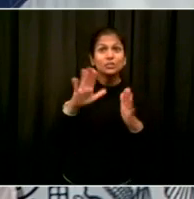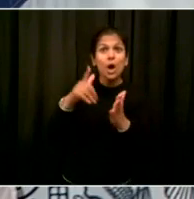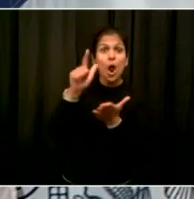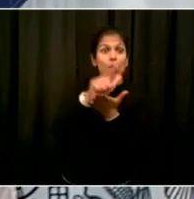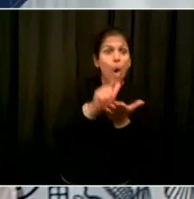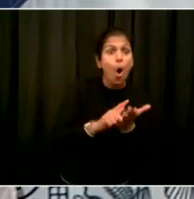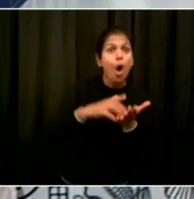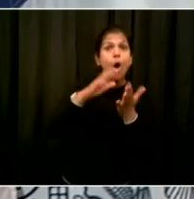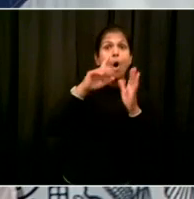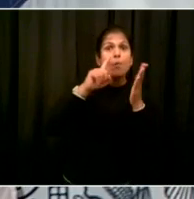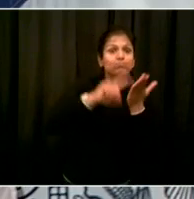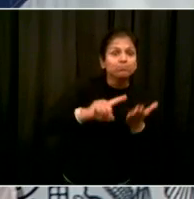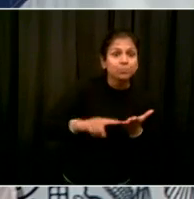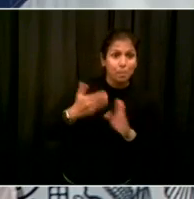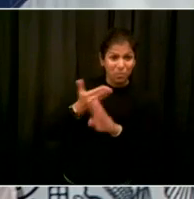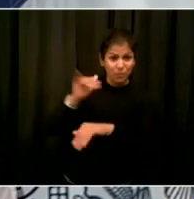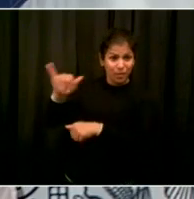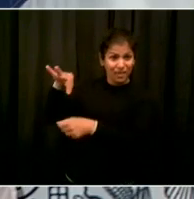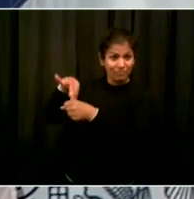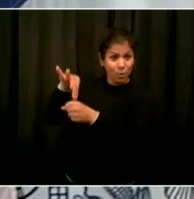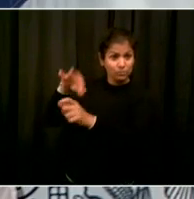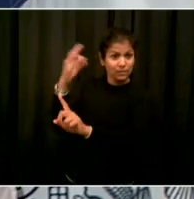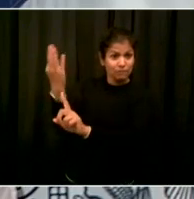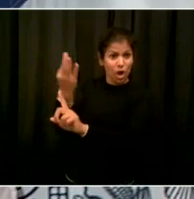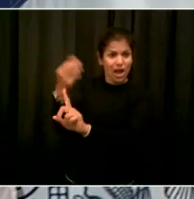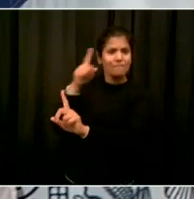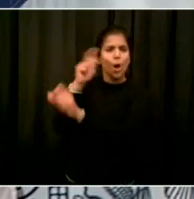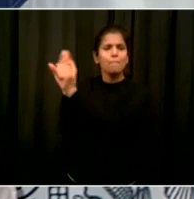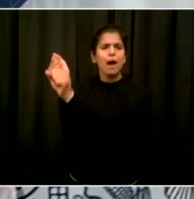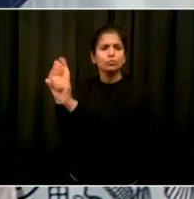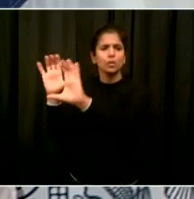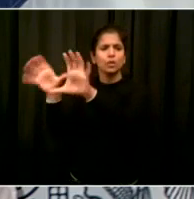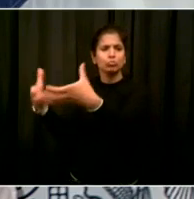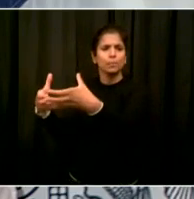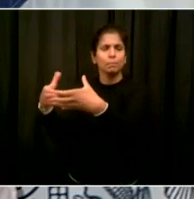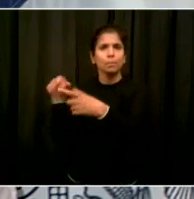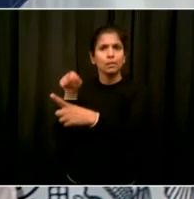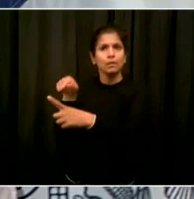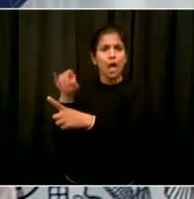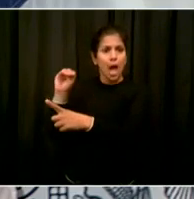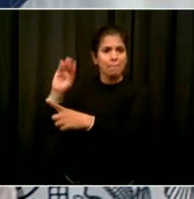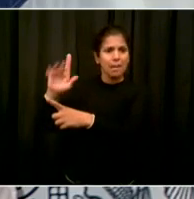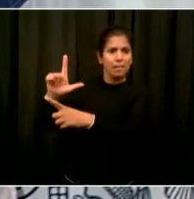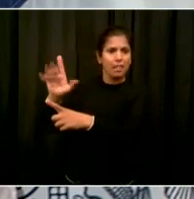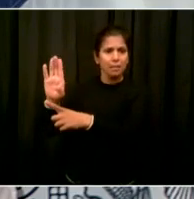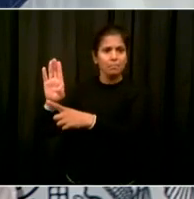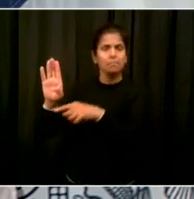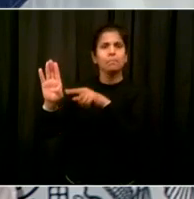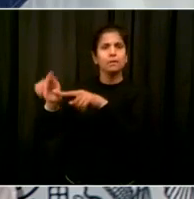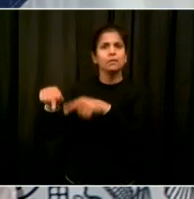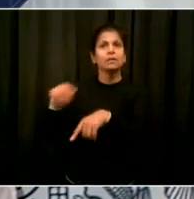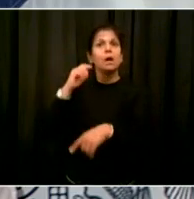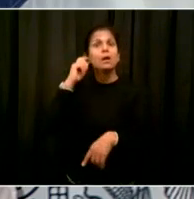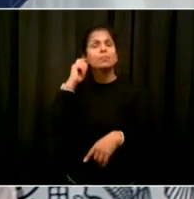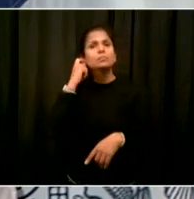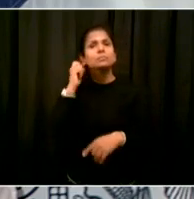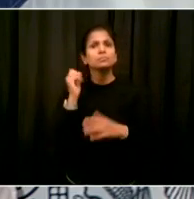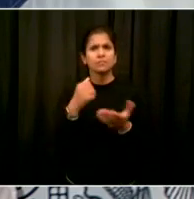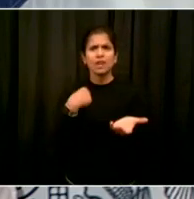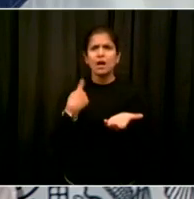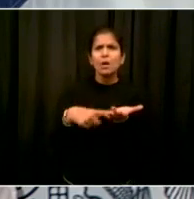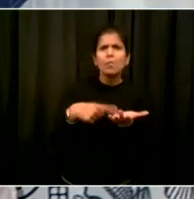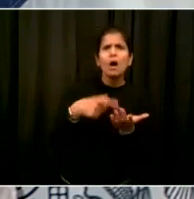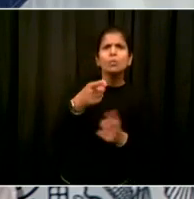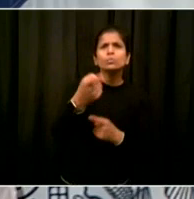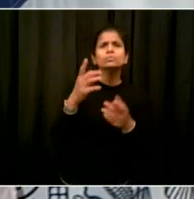the MLB Commissioner Manfred, and what did you two discuss? Sure. I want to respect a private conversation, so I won't go into a